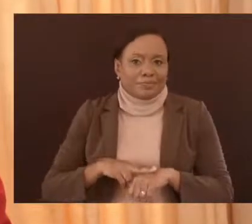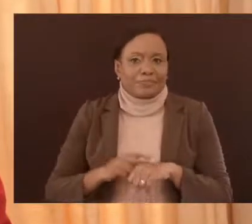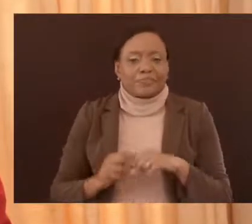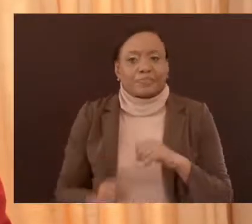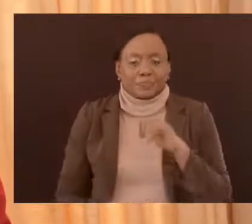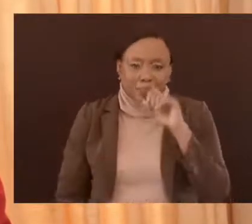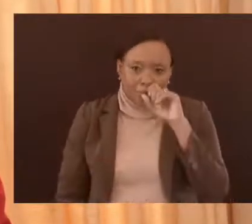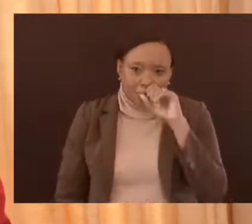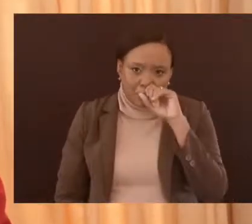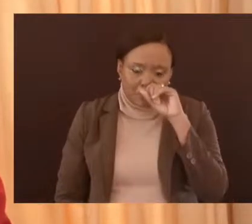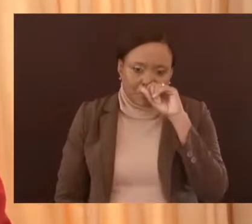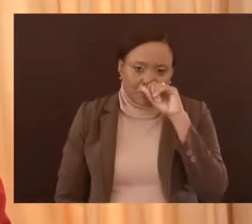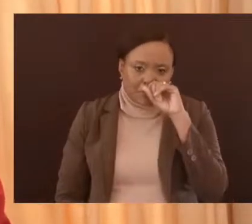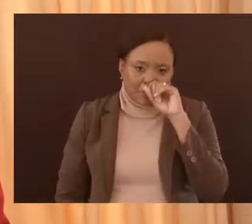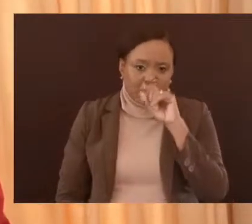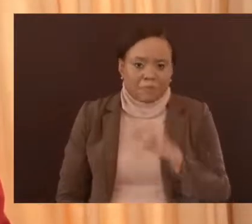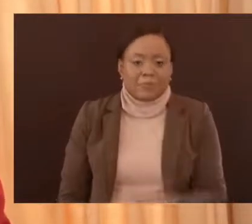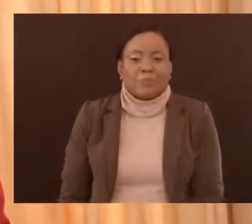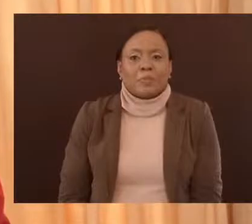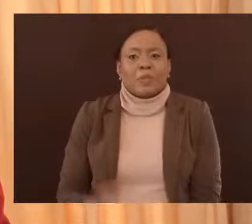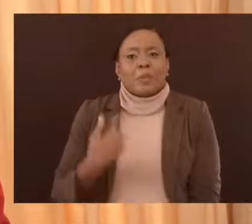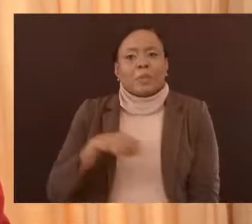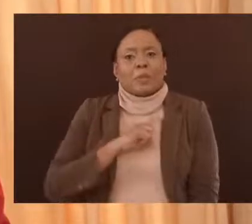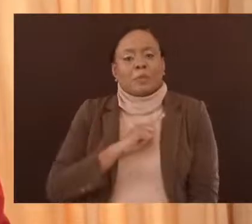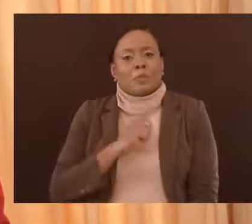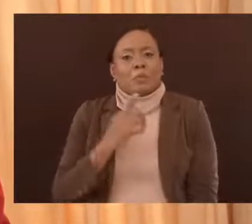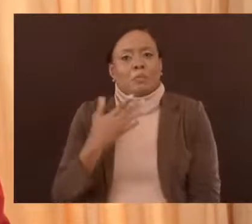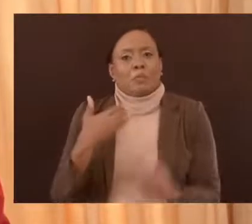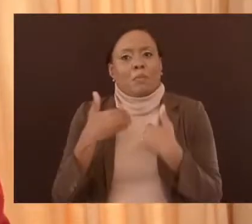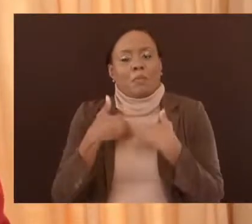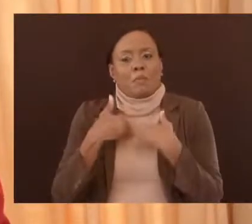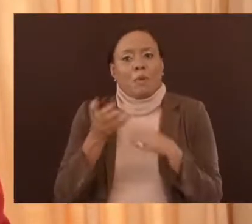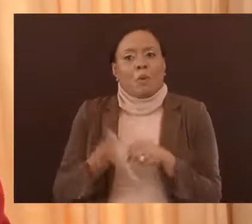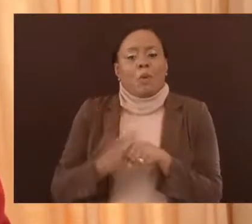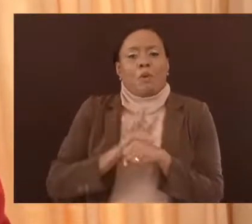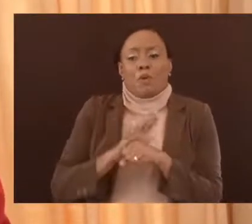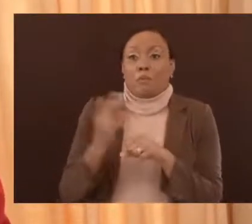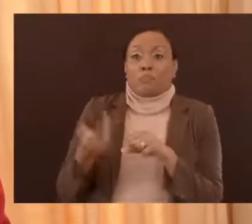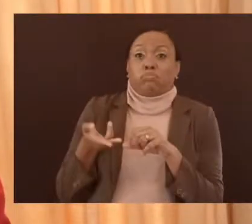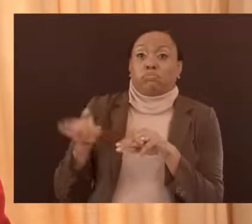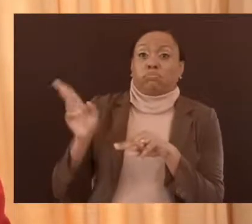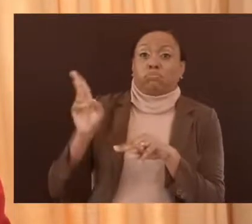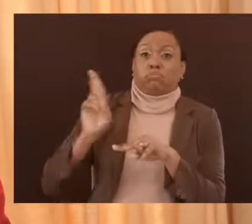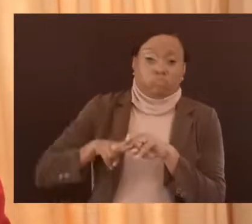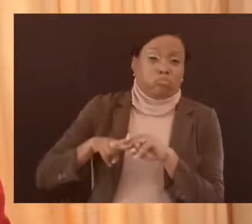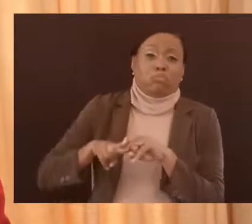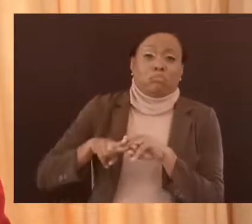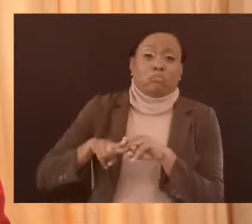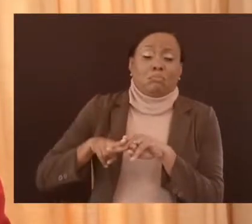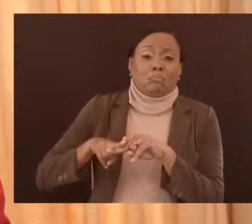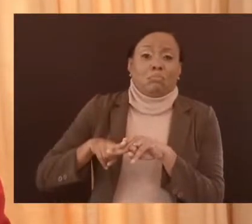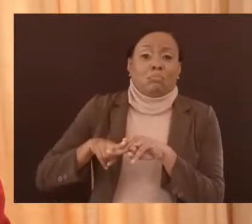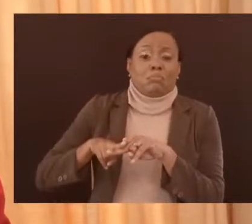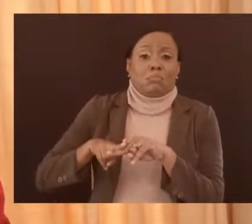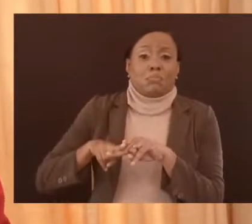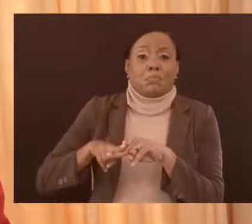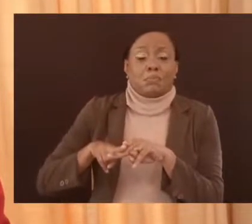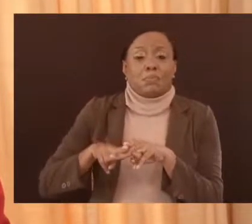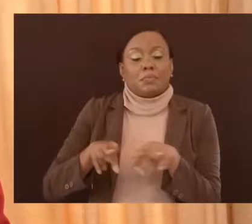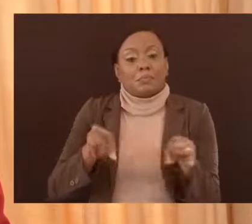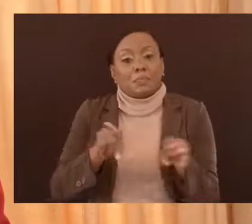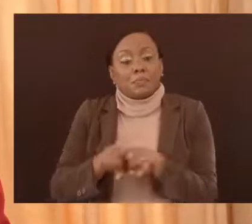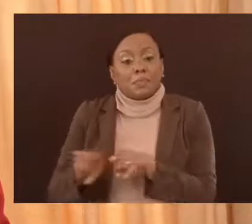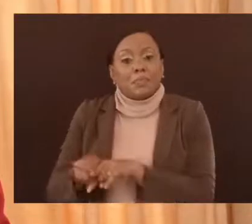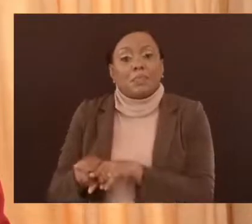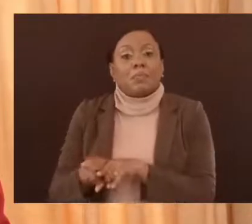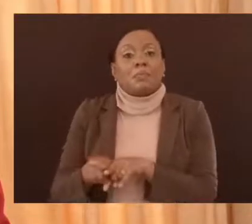And within recent weeks, we've seen a spike in our COVID-19 cases in this country. And what has been even more disturbing is that many